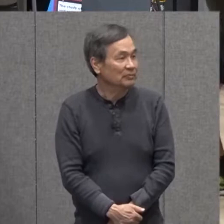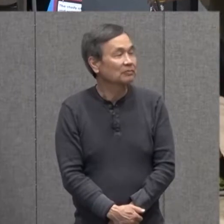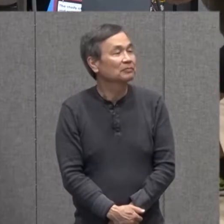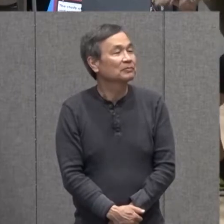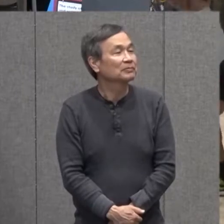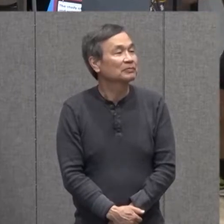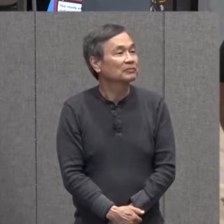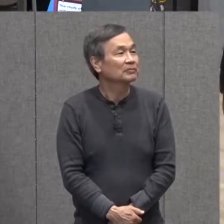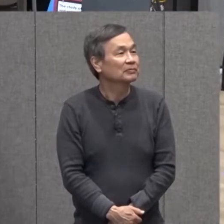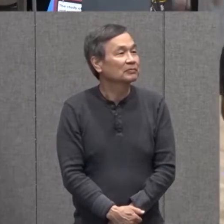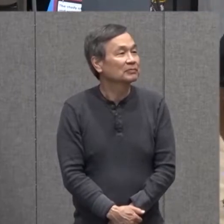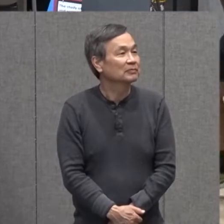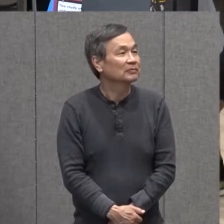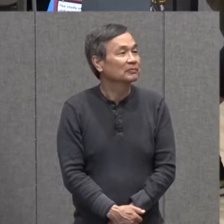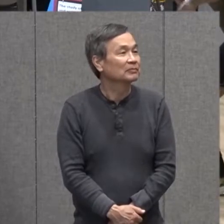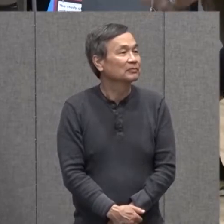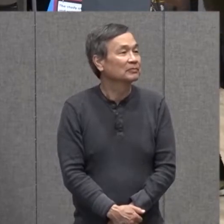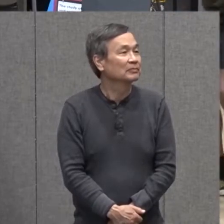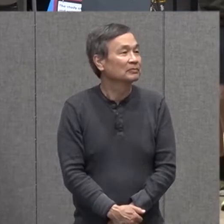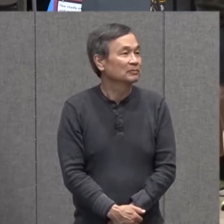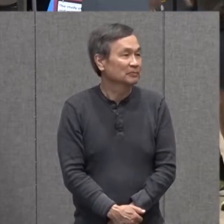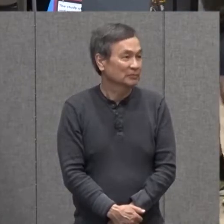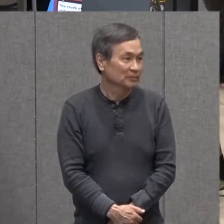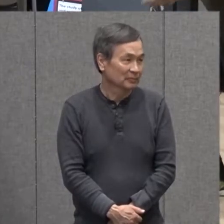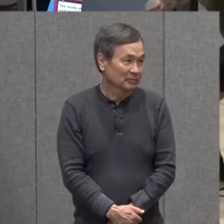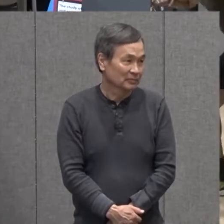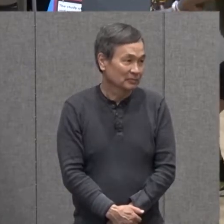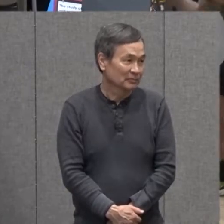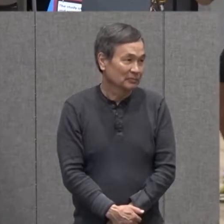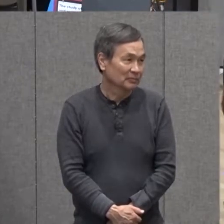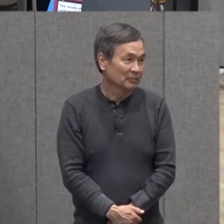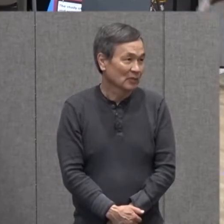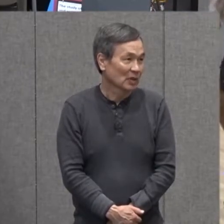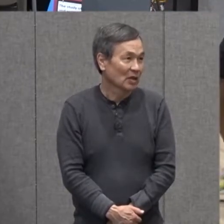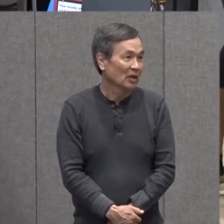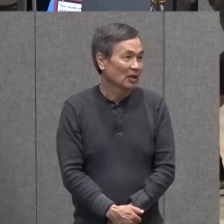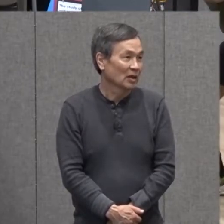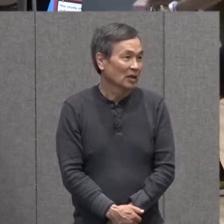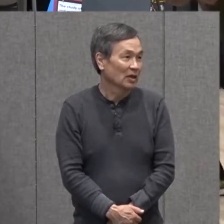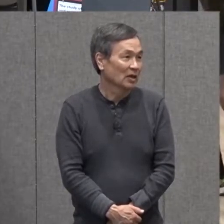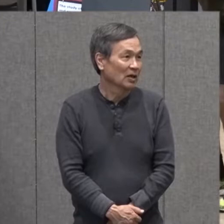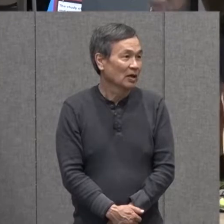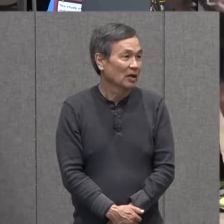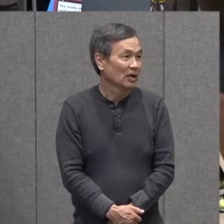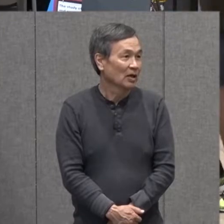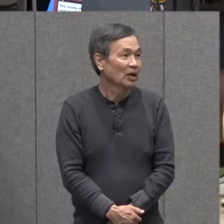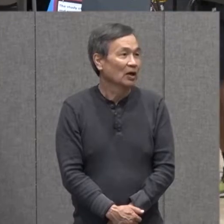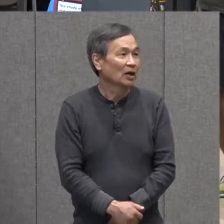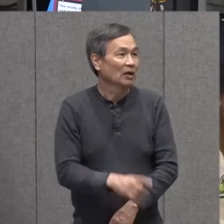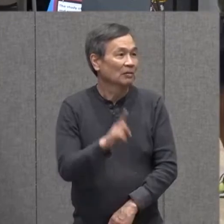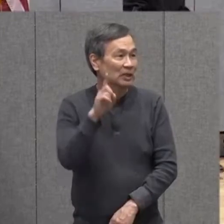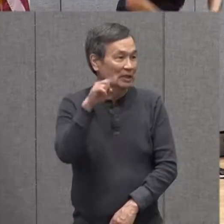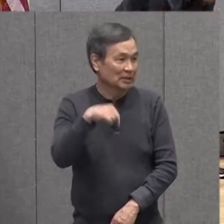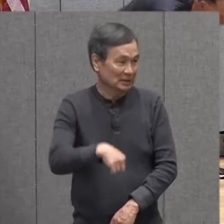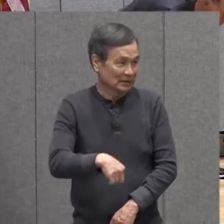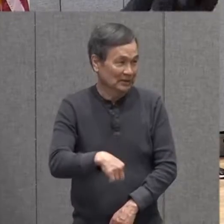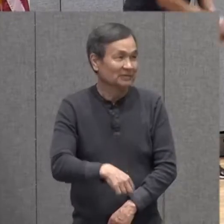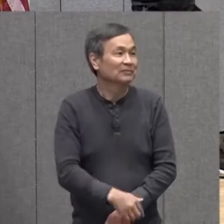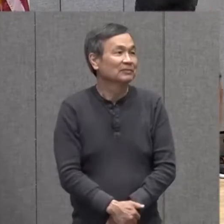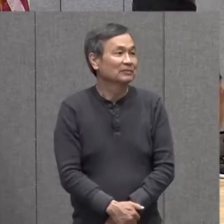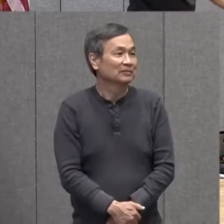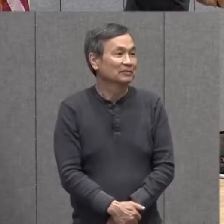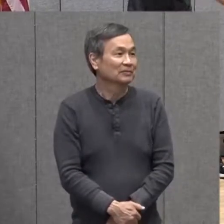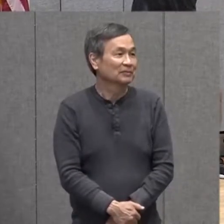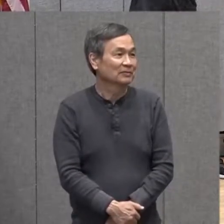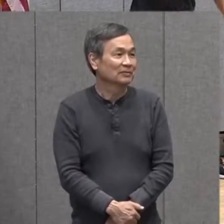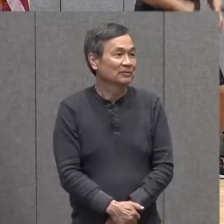moving. Watch it learn, watch it learn. Here we go. Here we go. We go up, down.